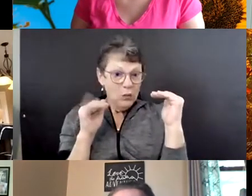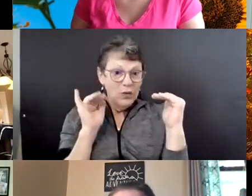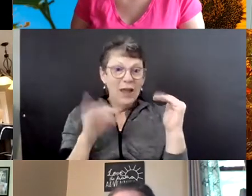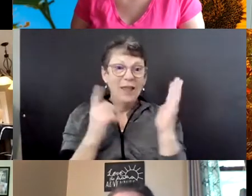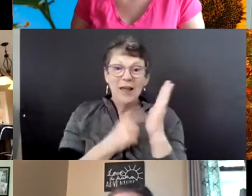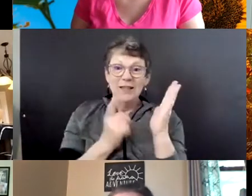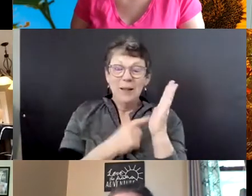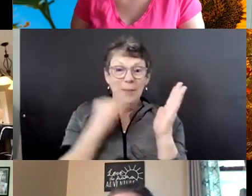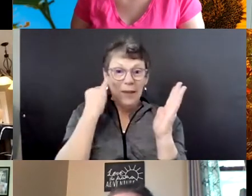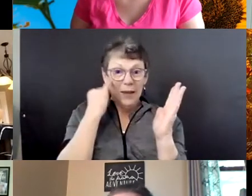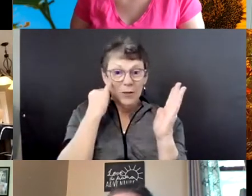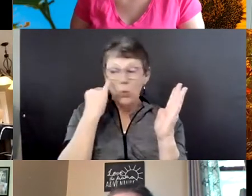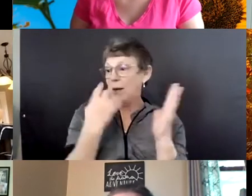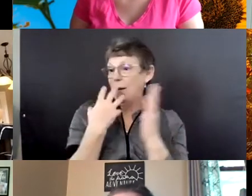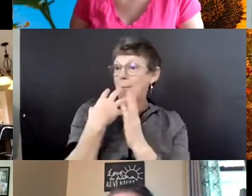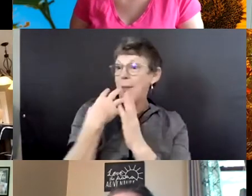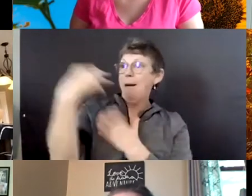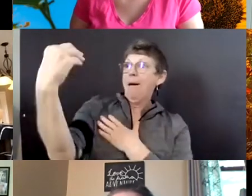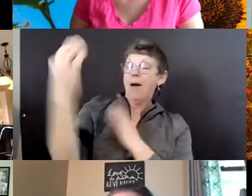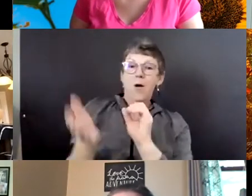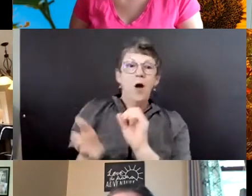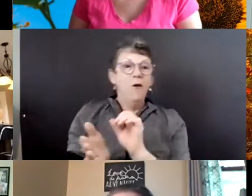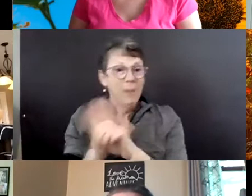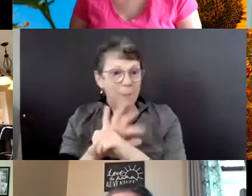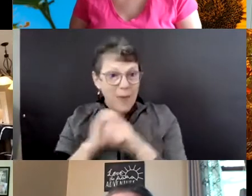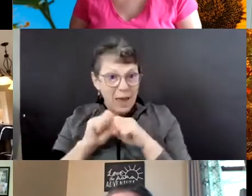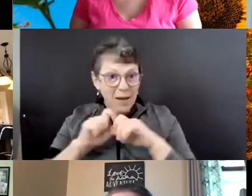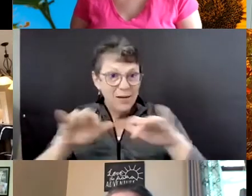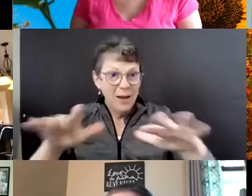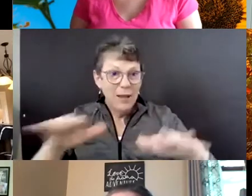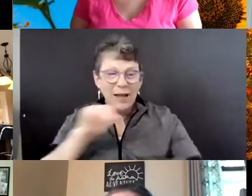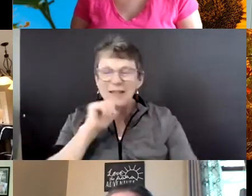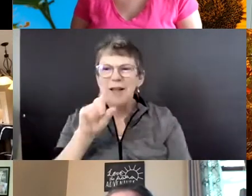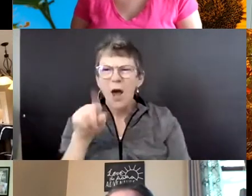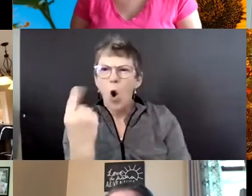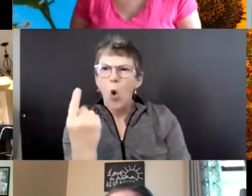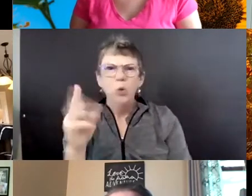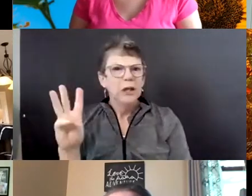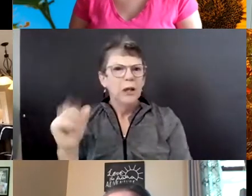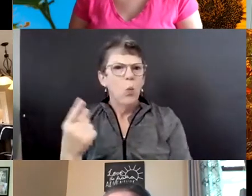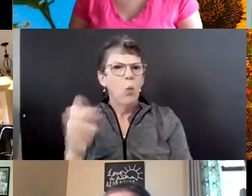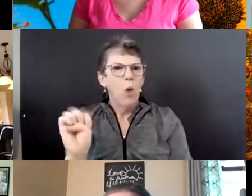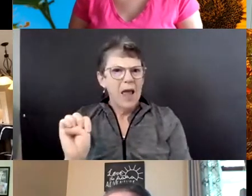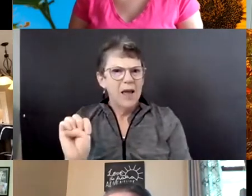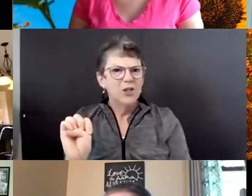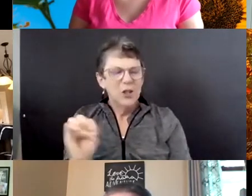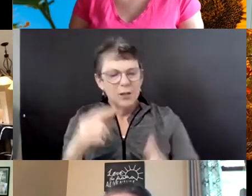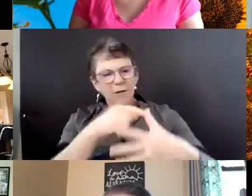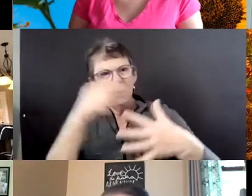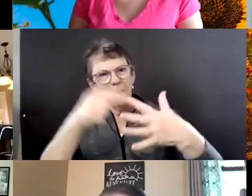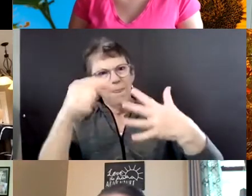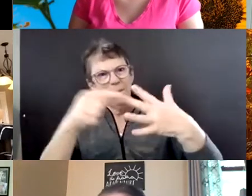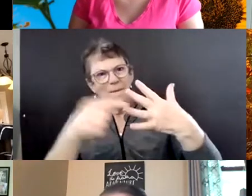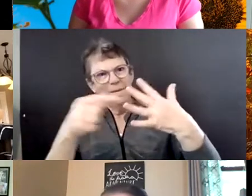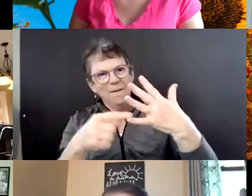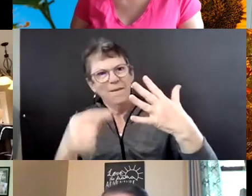learned. And, it's not just the wage, but it's all of those different issues. And I wish it was an easy answer